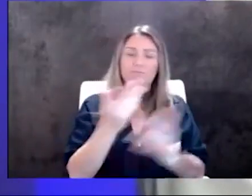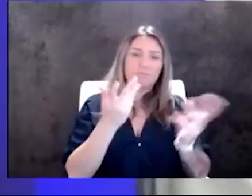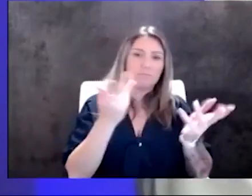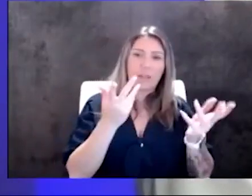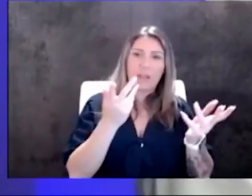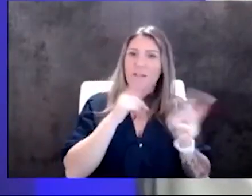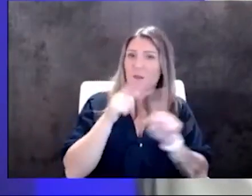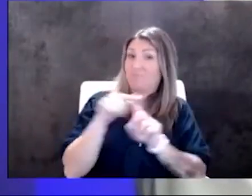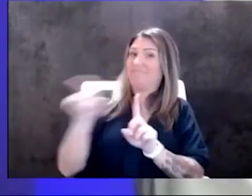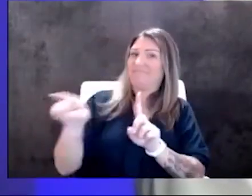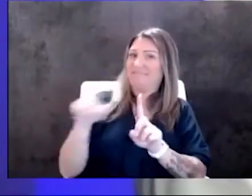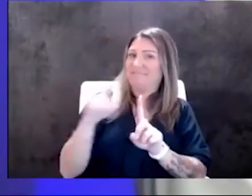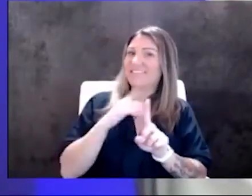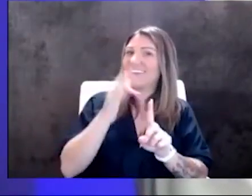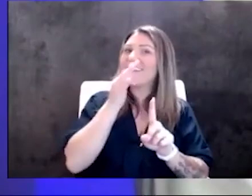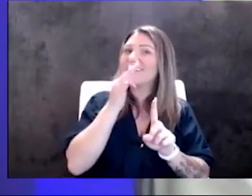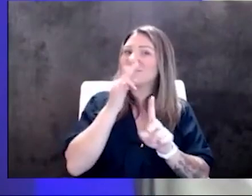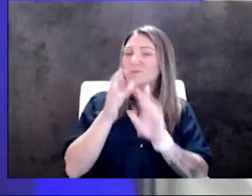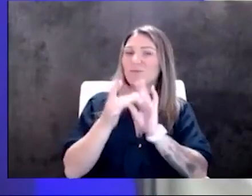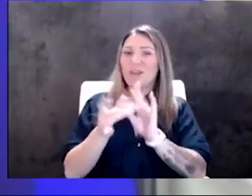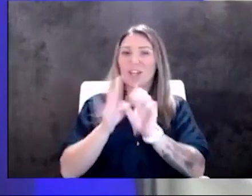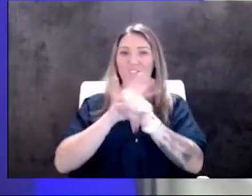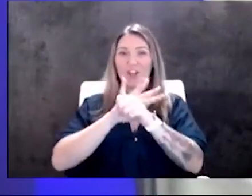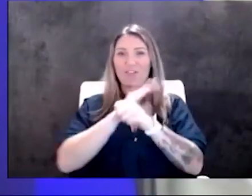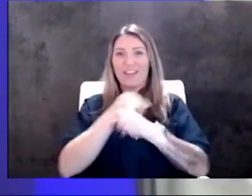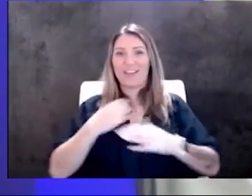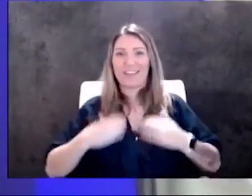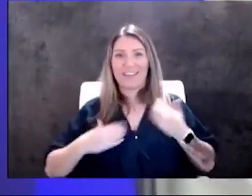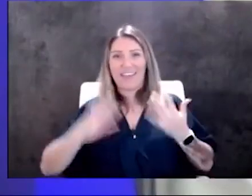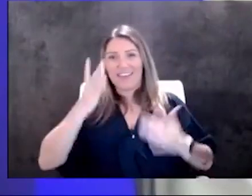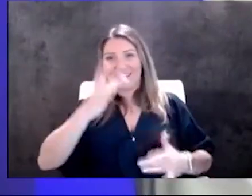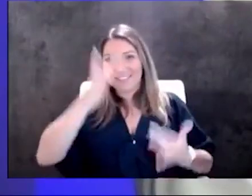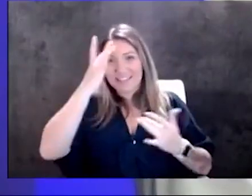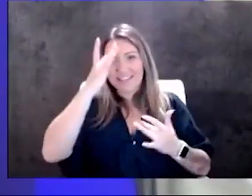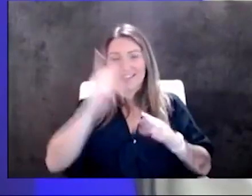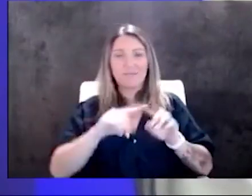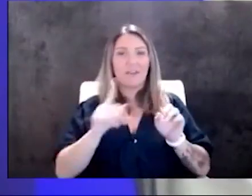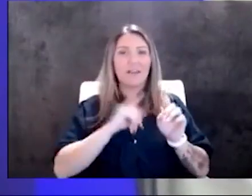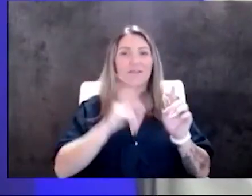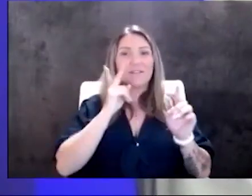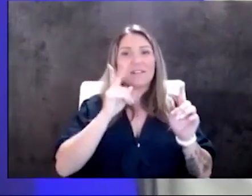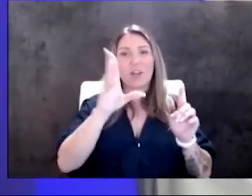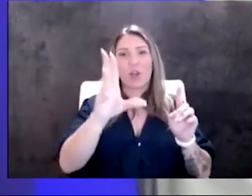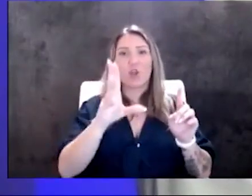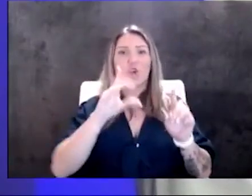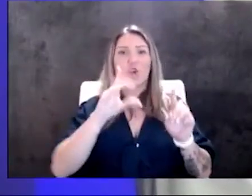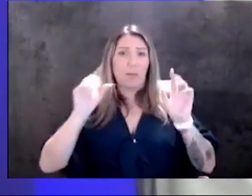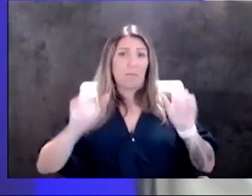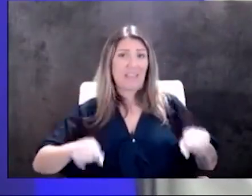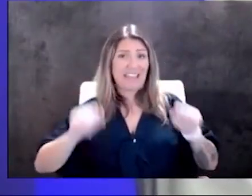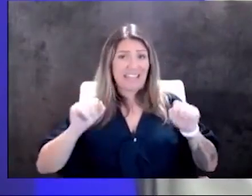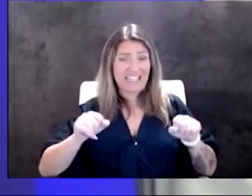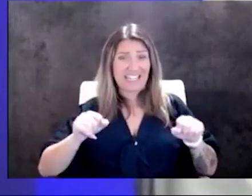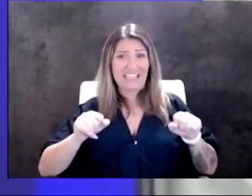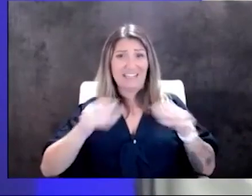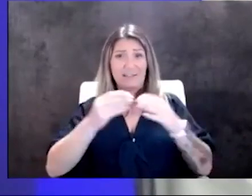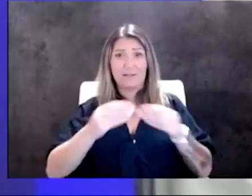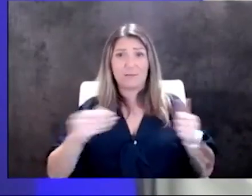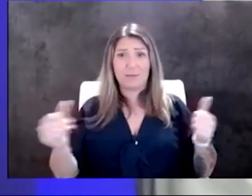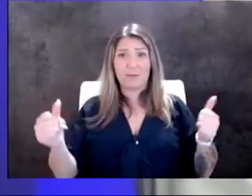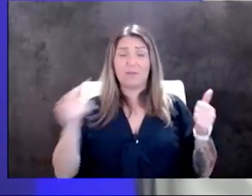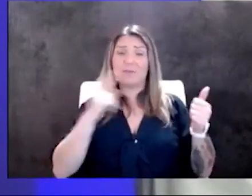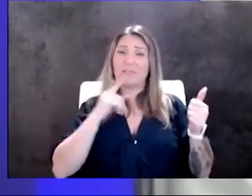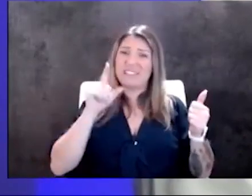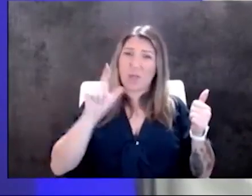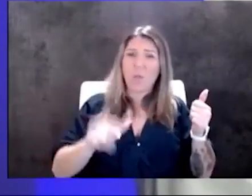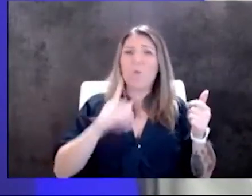experts on COVID and lung disease, but I've seen that their ability to kind of rehabilitate has been kind of down. But I haven't seen really a